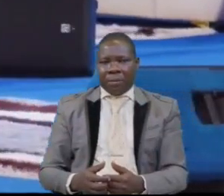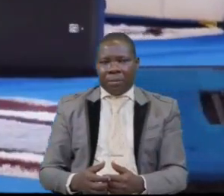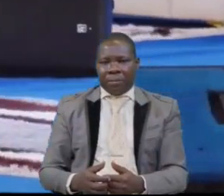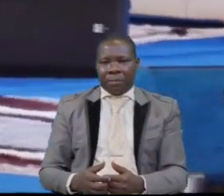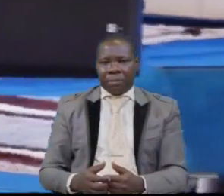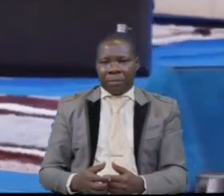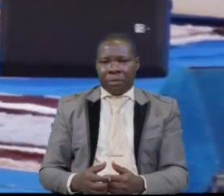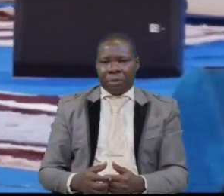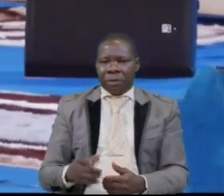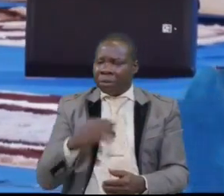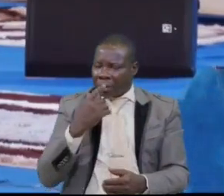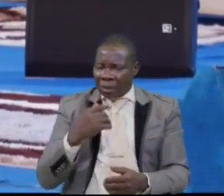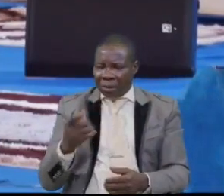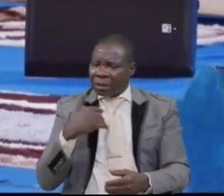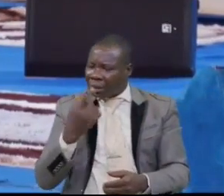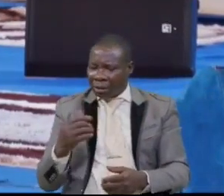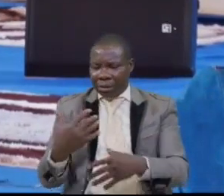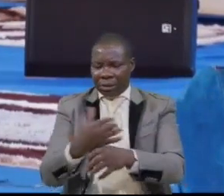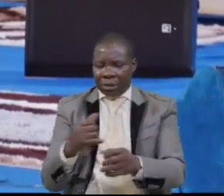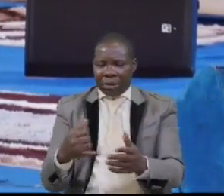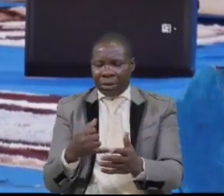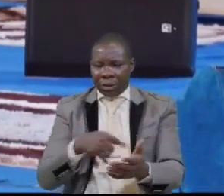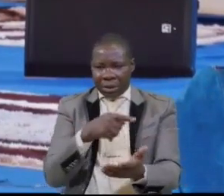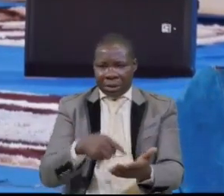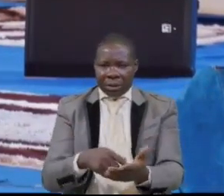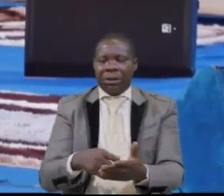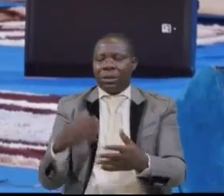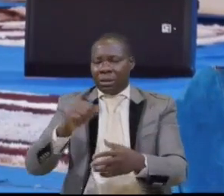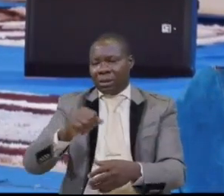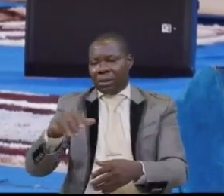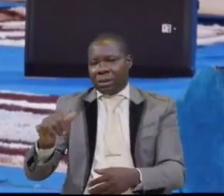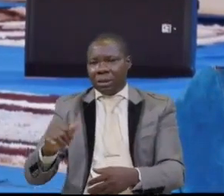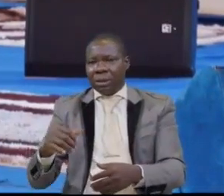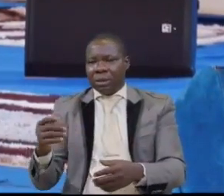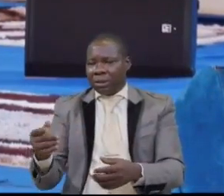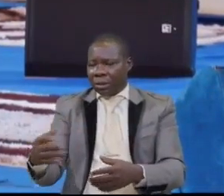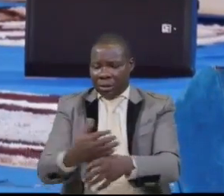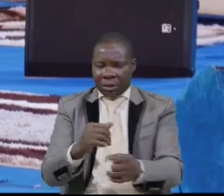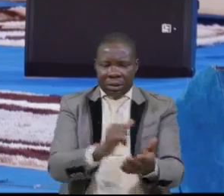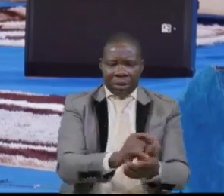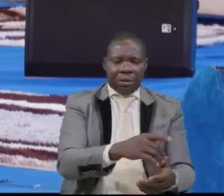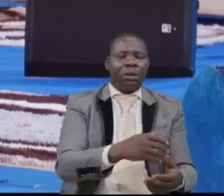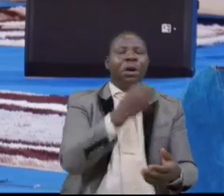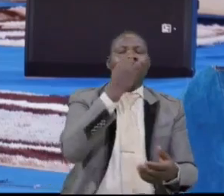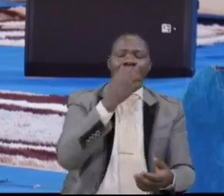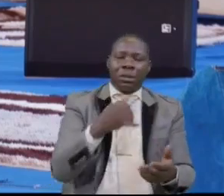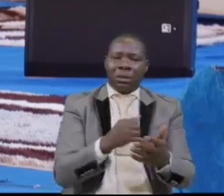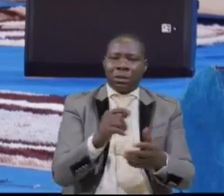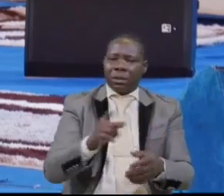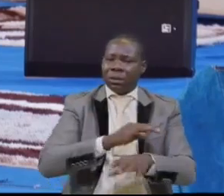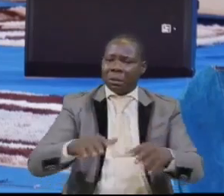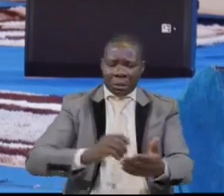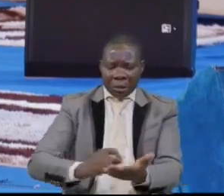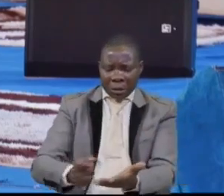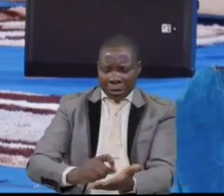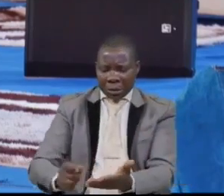this yes sir it swallow it take that it swallows it does not even read the level on the